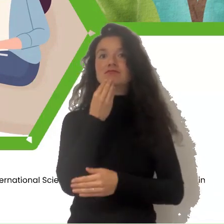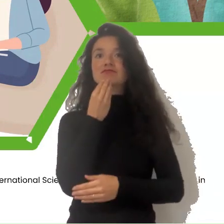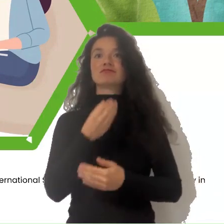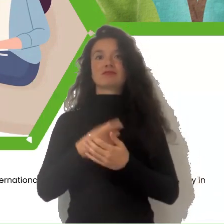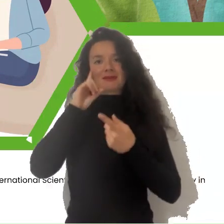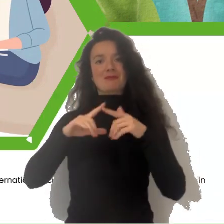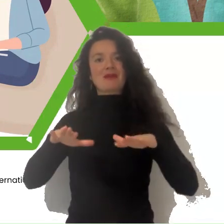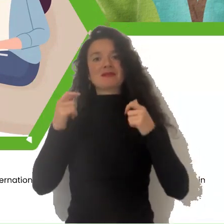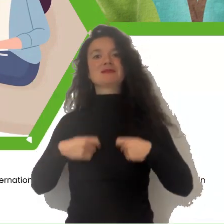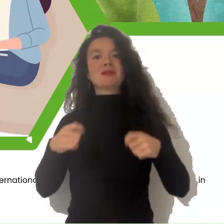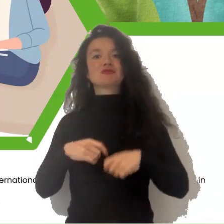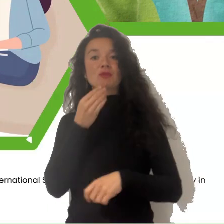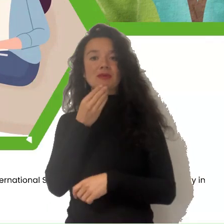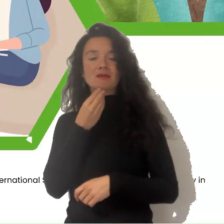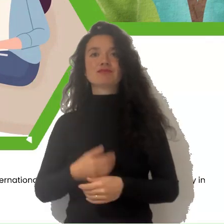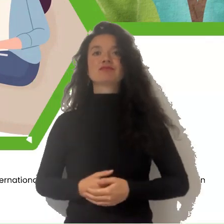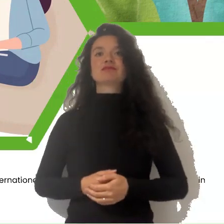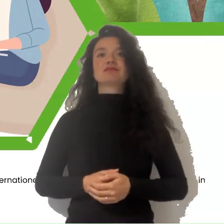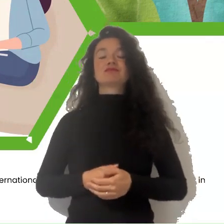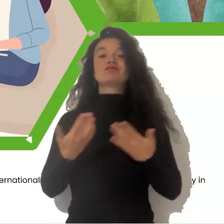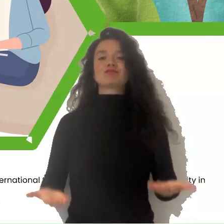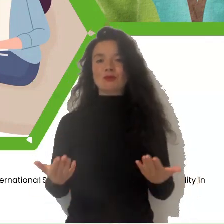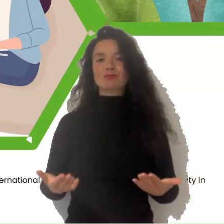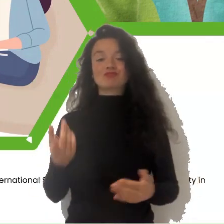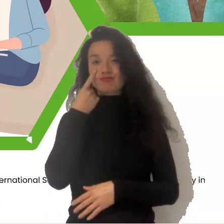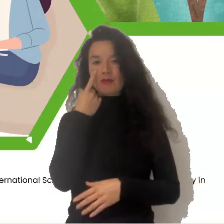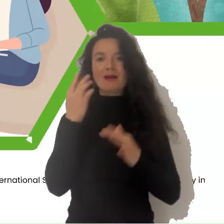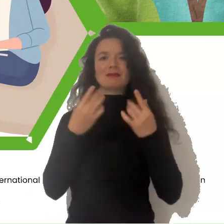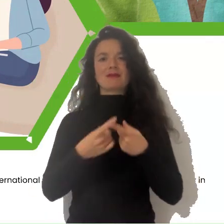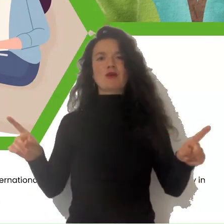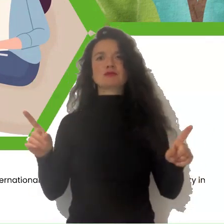solar energy technicians who can install solar panels and